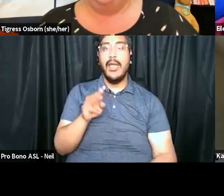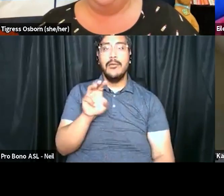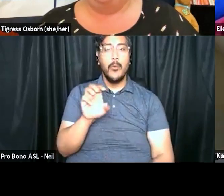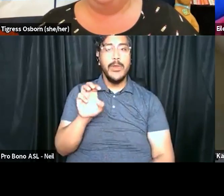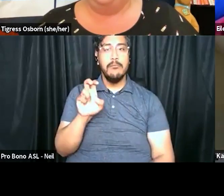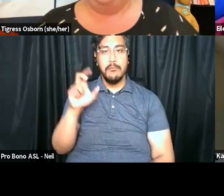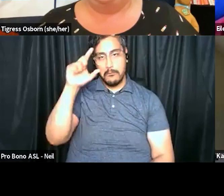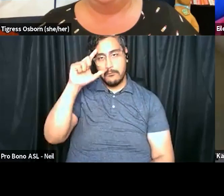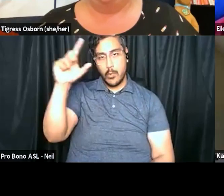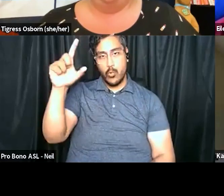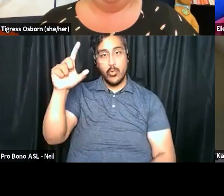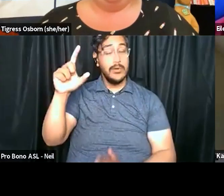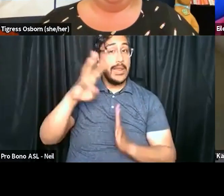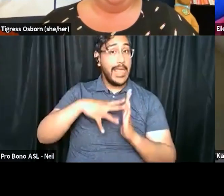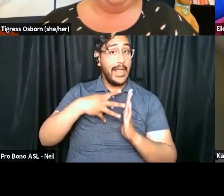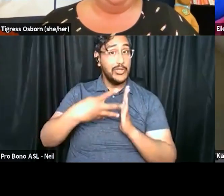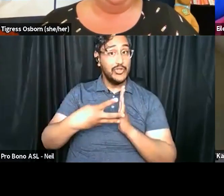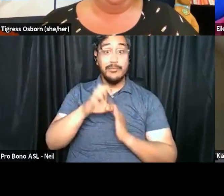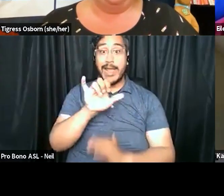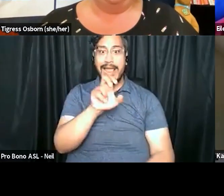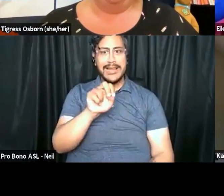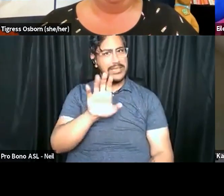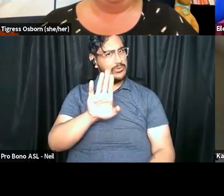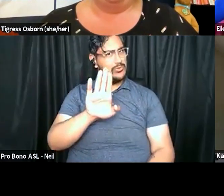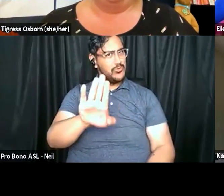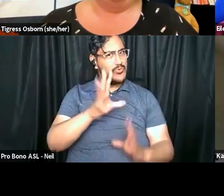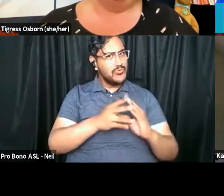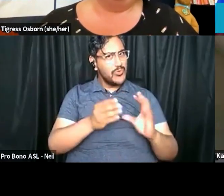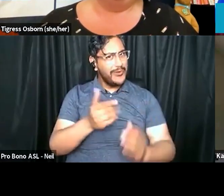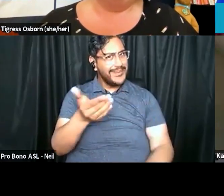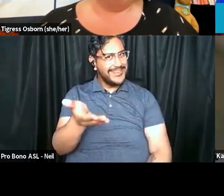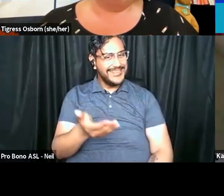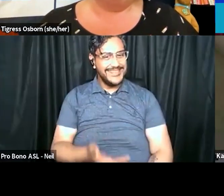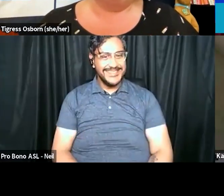Calendar. Eileen, tell us your origin story.